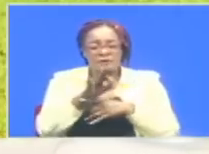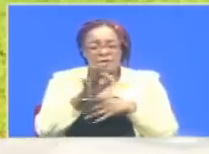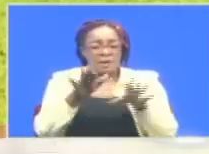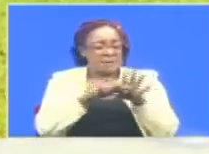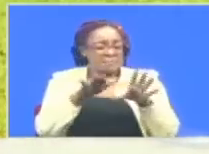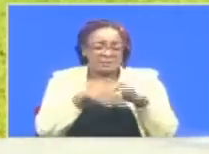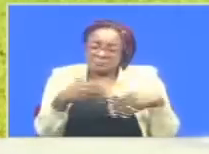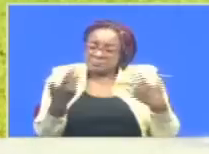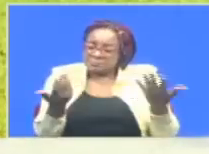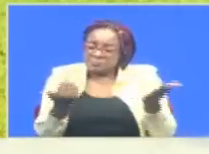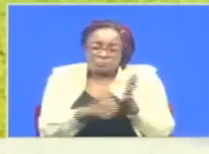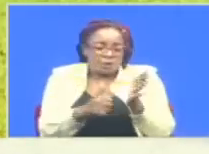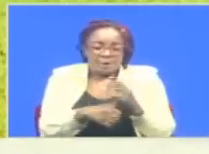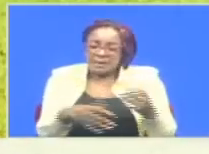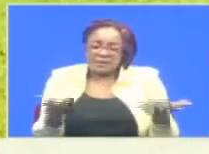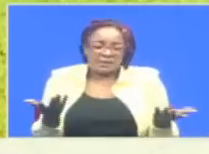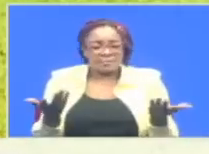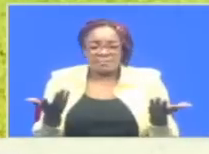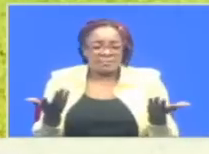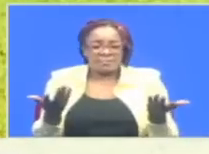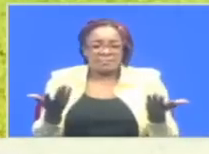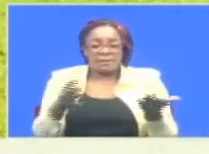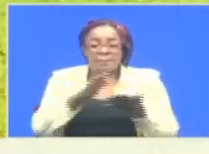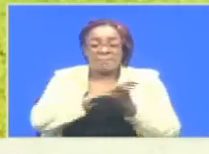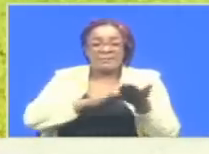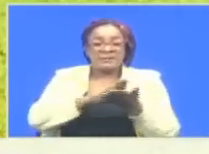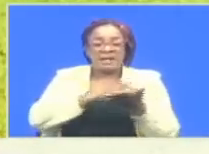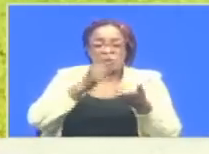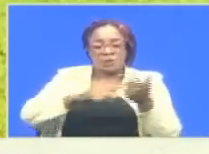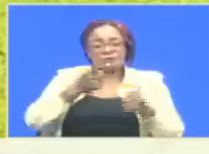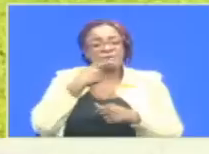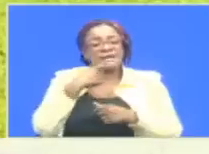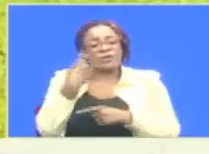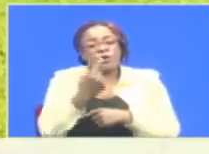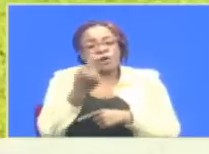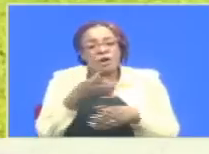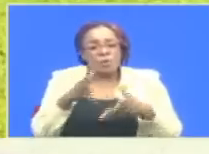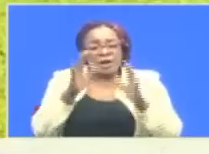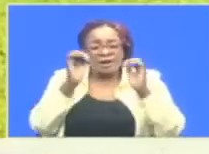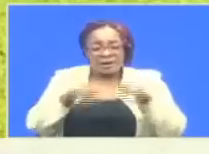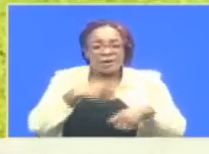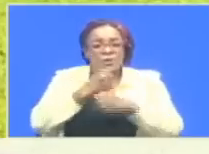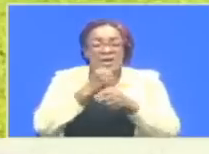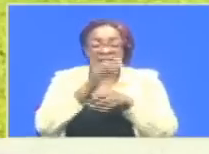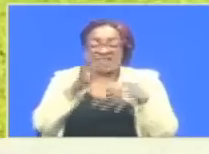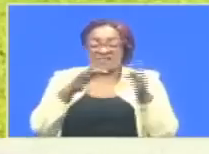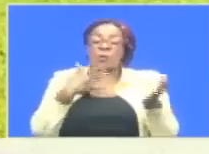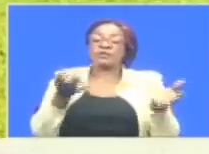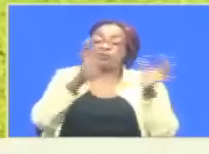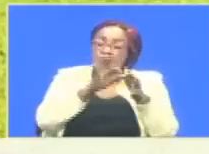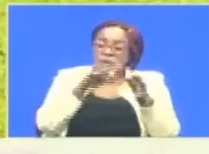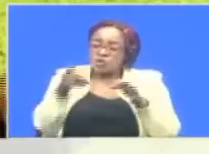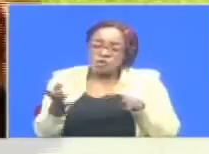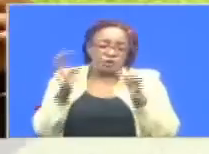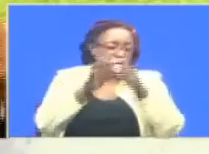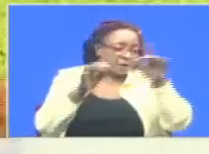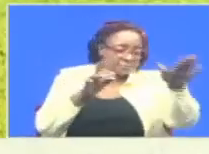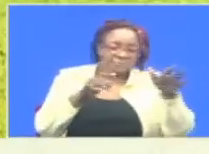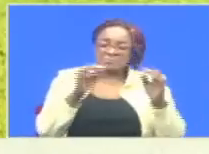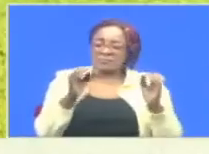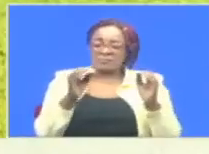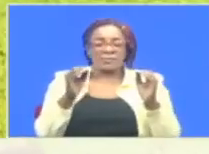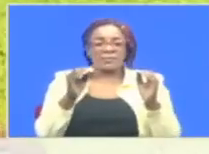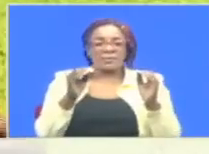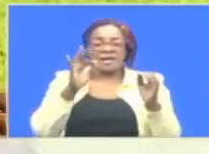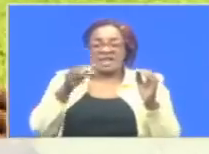members, we have no difficulty with that. So basically what you're saying is that the only way this can work is whether they want to join you, not yes, you joining them. Whether they want to